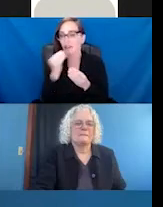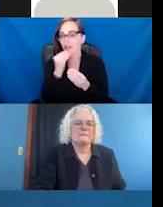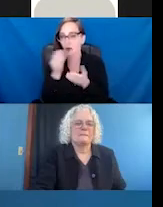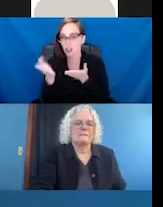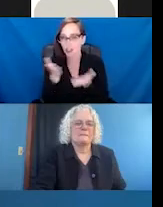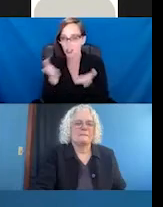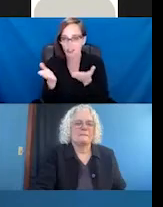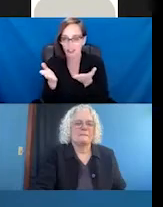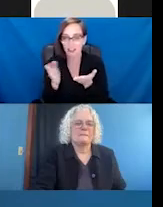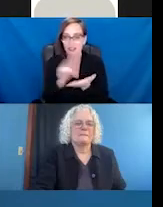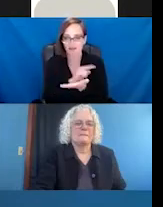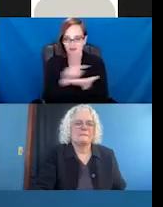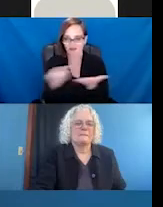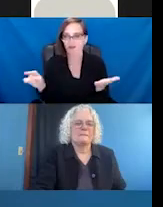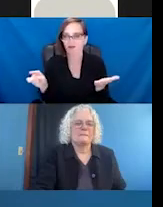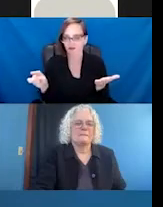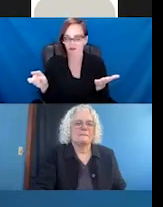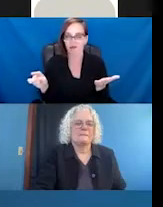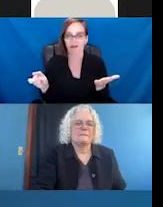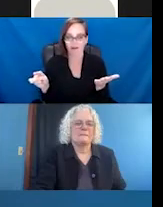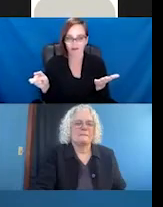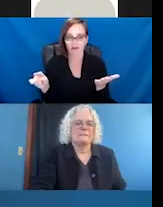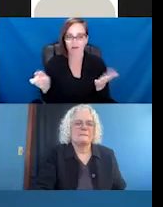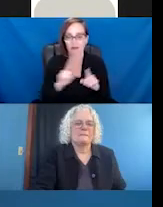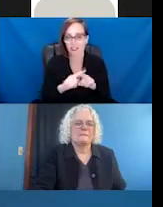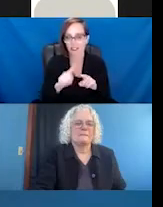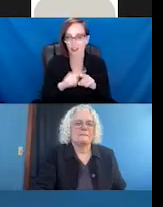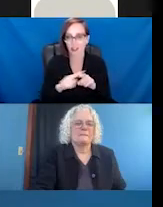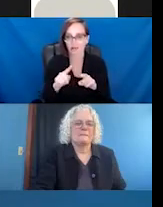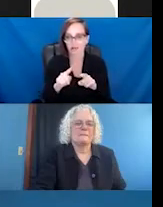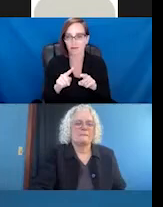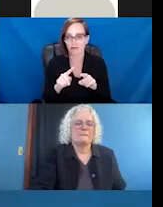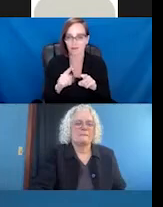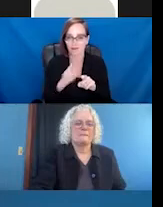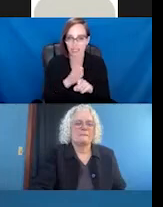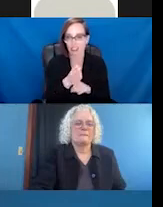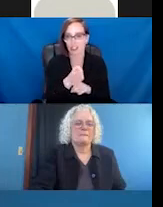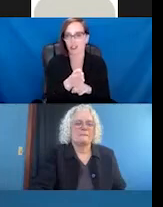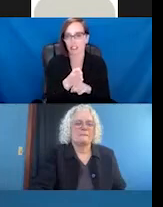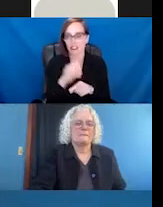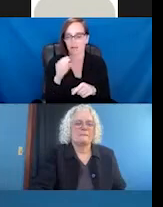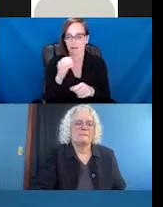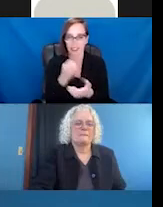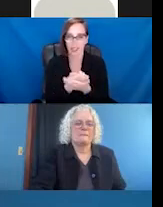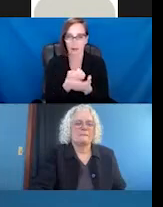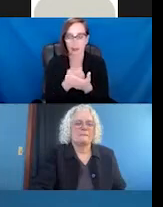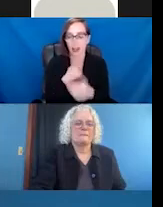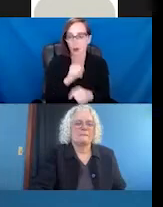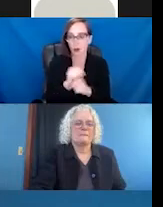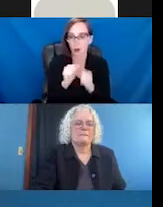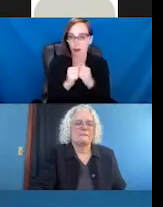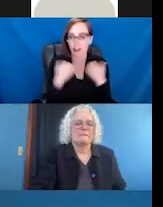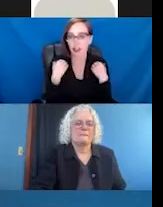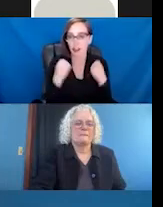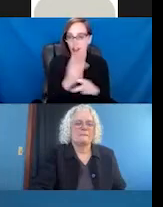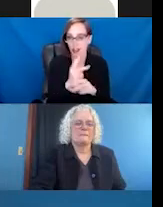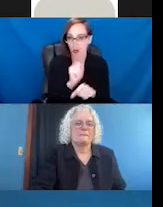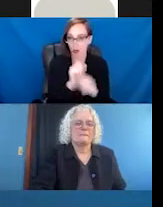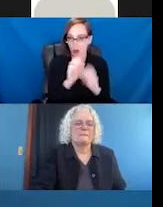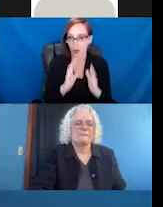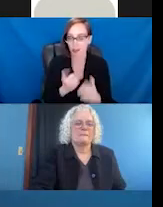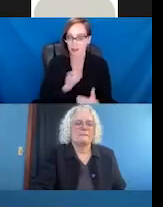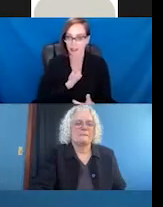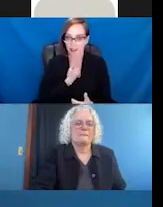workers in different industries in the economy. As I said, I've worked directly with home care or healthcare workers for